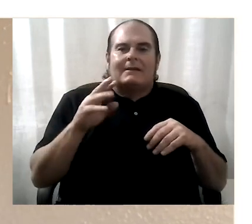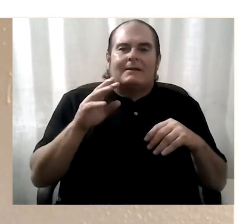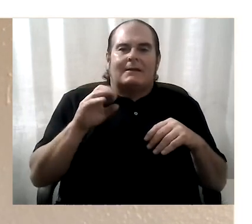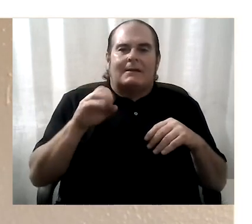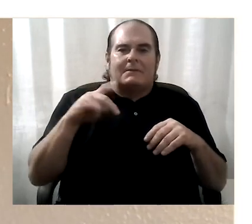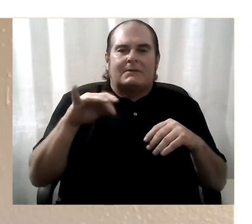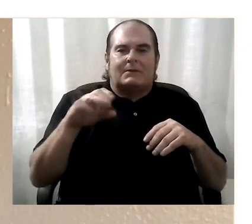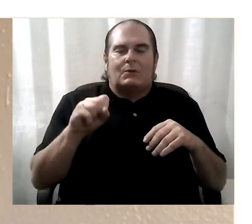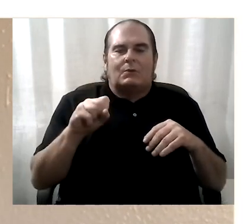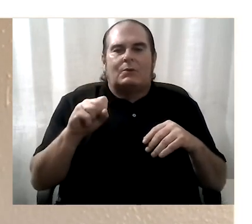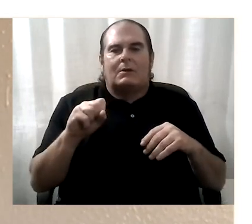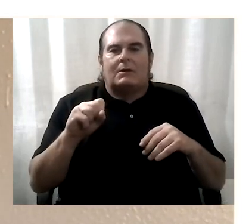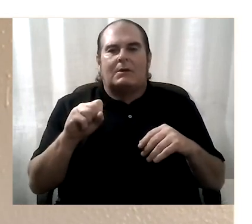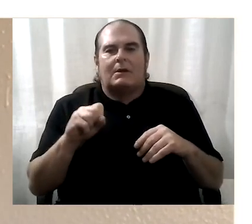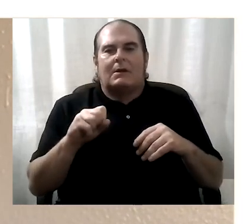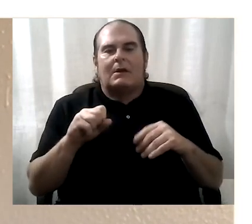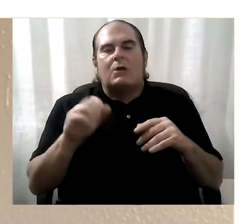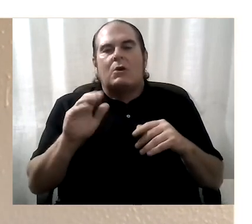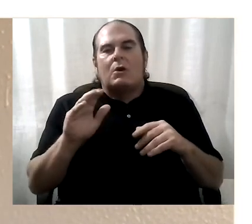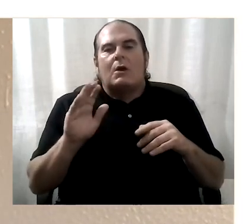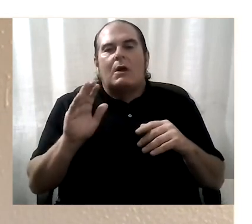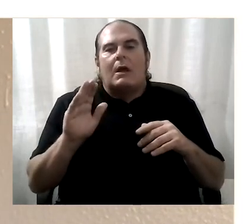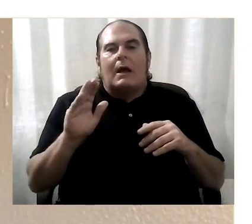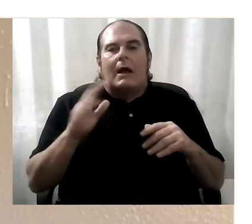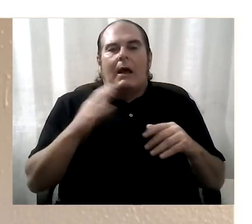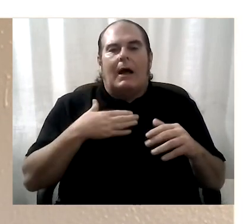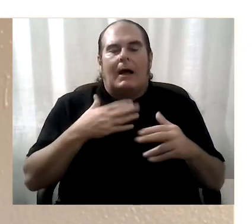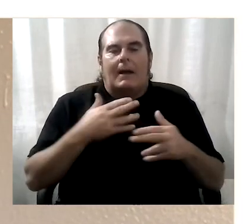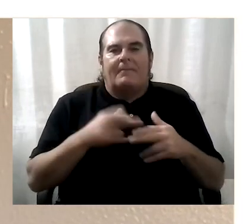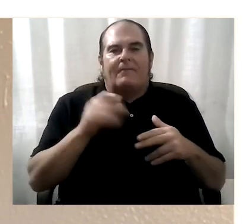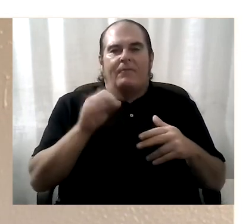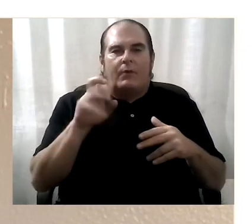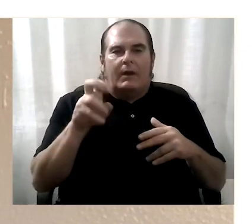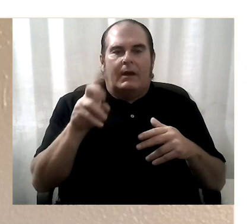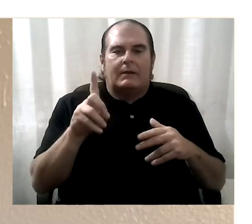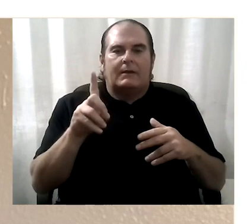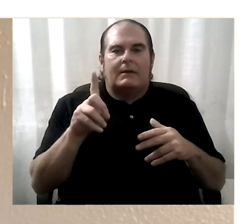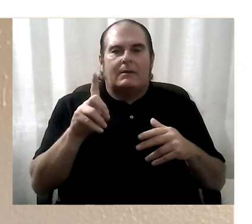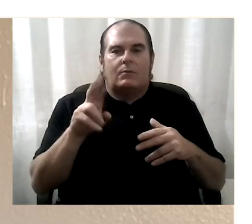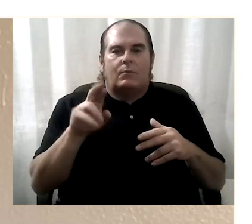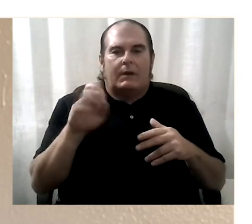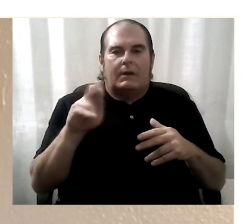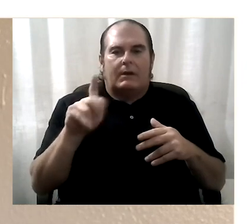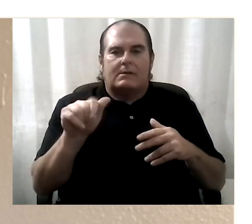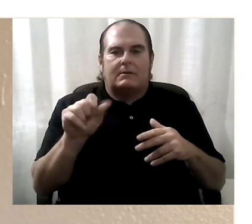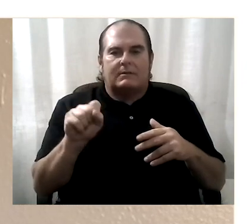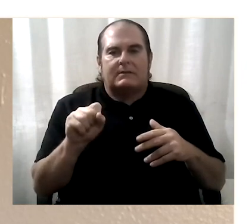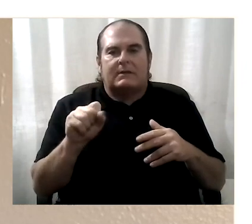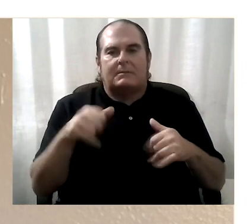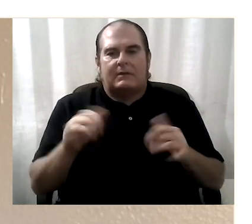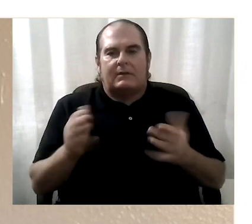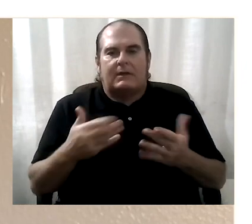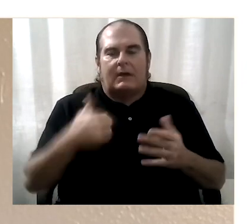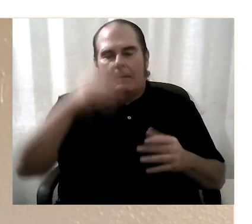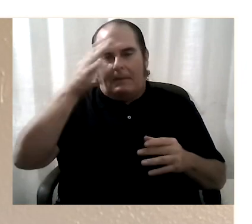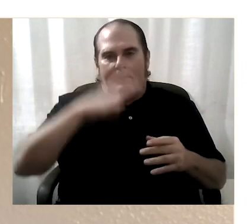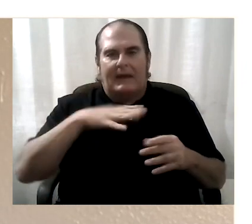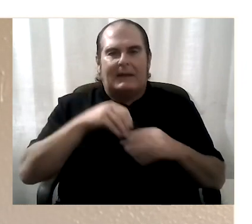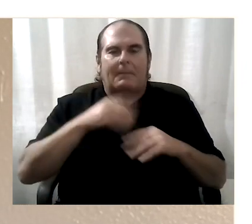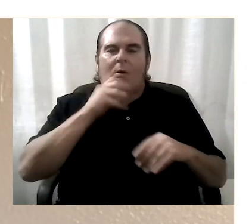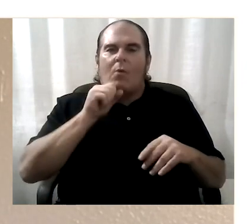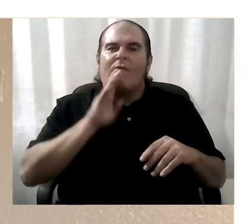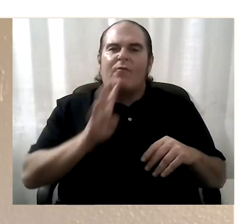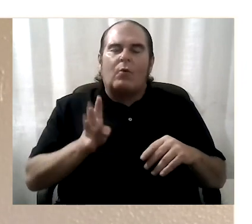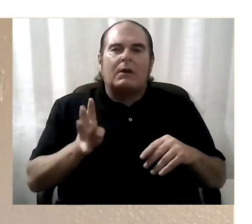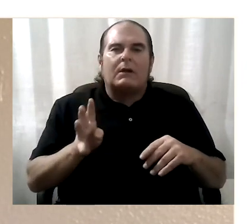Hi, welcome to the second episode of Use Your Power. I'm your host, Craig Davis, and I'm still here. As an audio description, I'm a